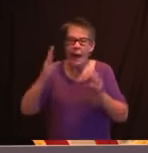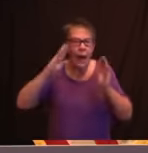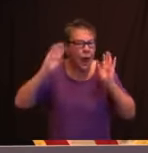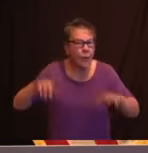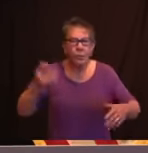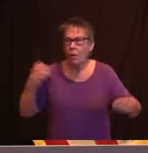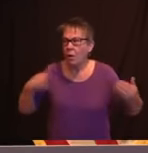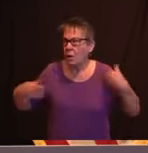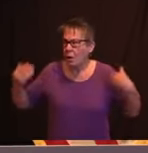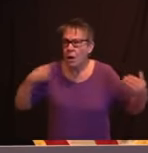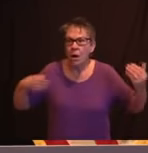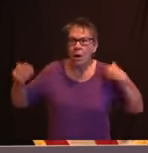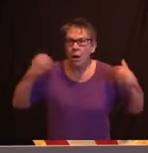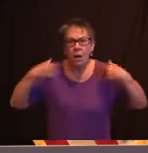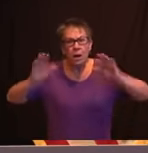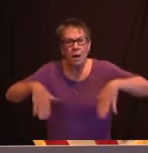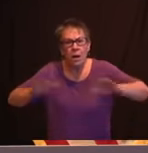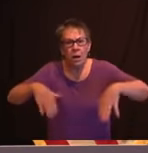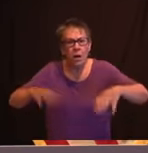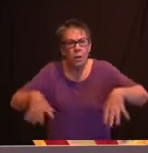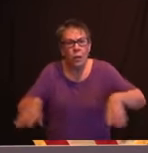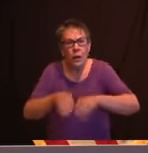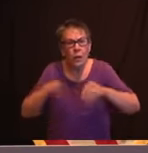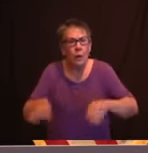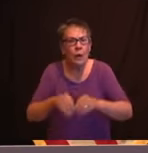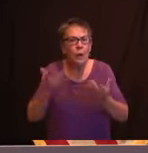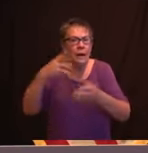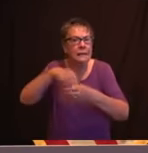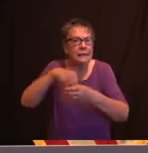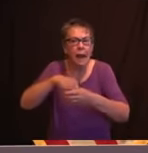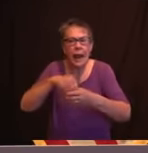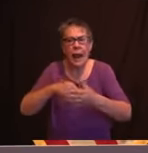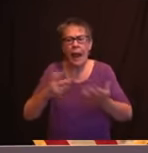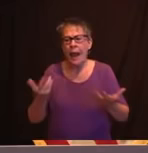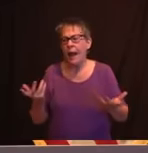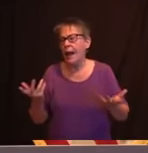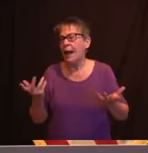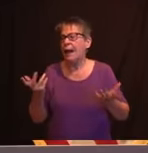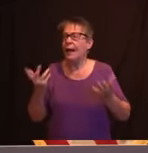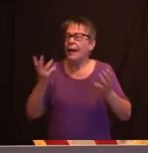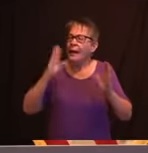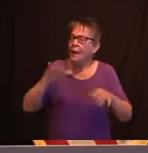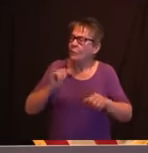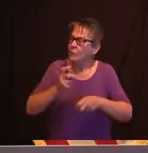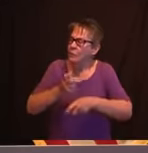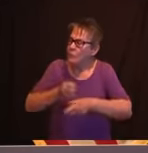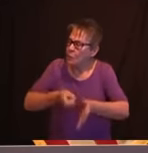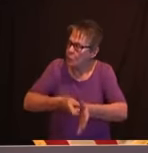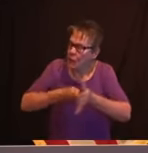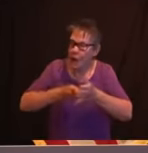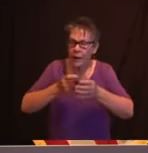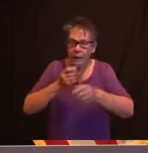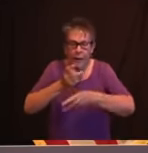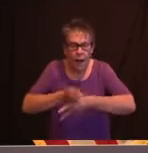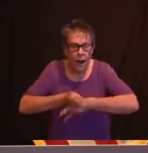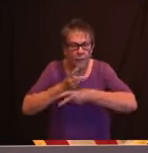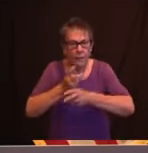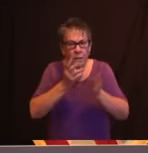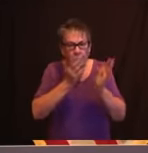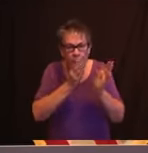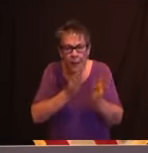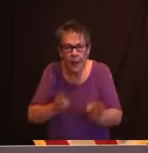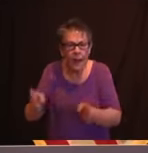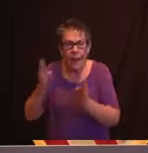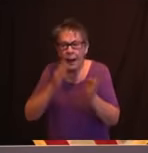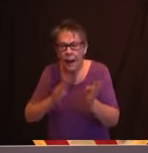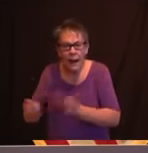able to plan ahead, particularly with a big event like that. So bear with us on that. I think we owe guidance. Do you want to add anything to that, or are you good? Okay. And we